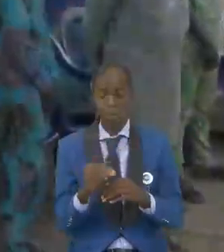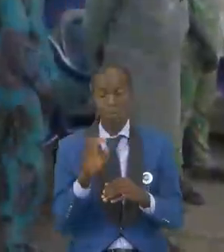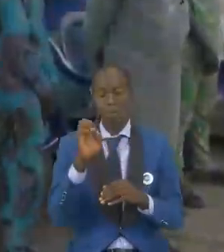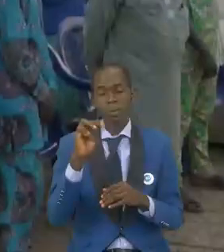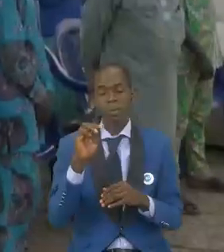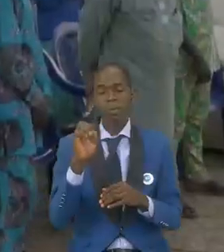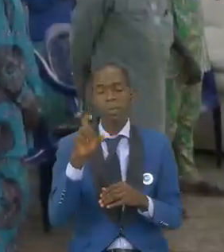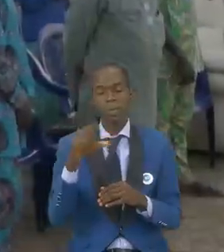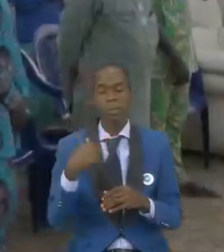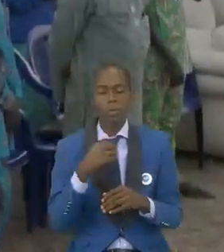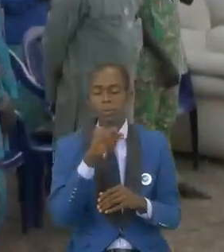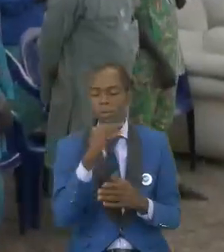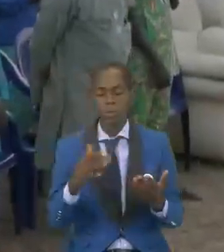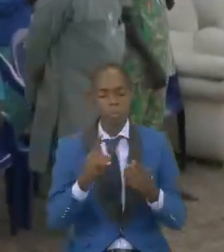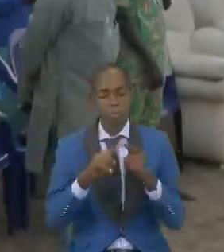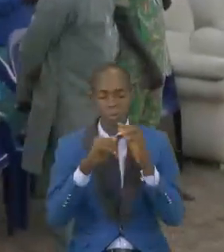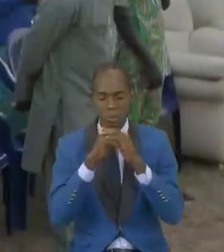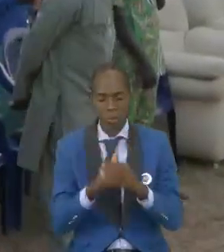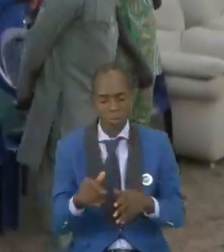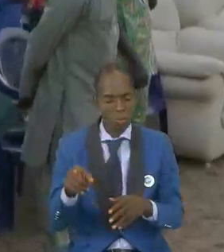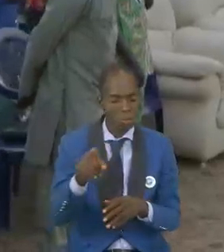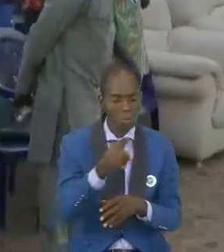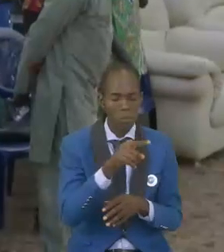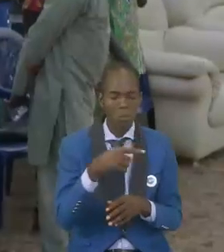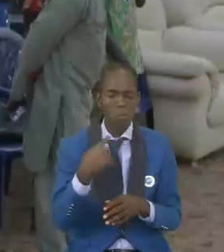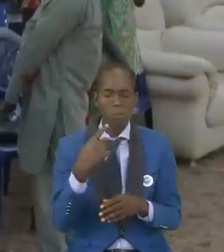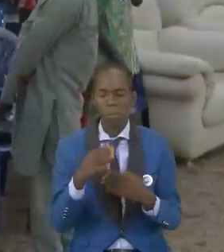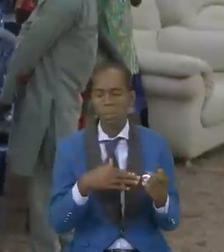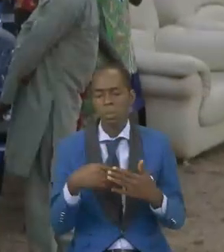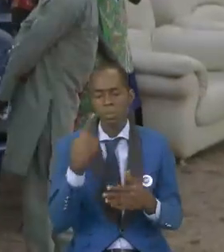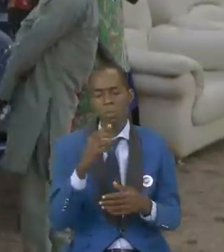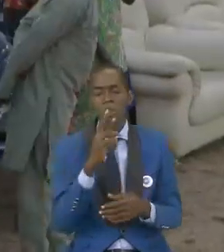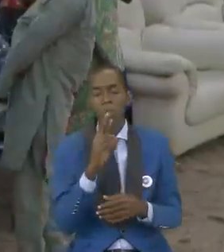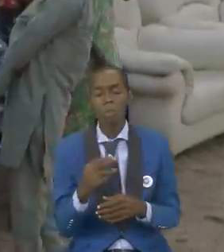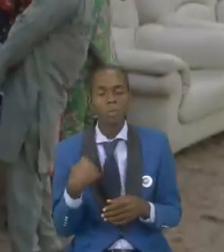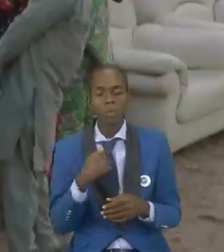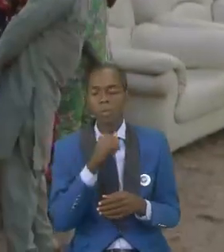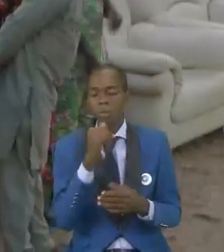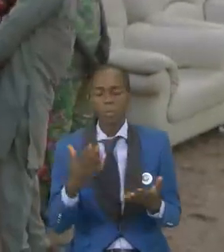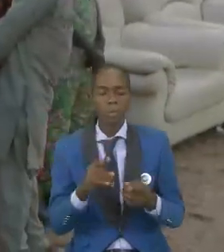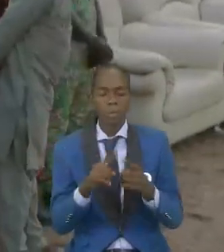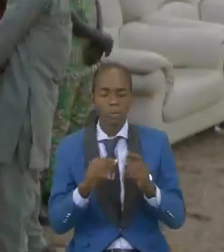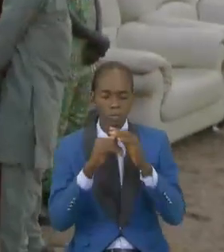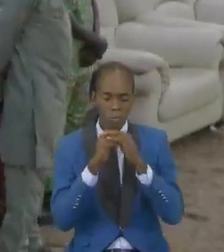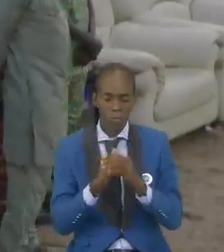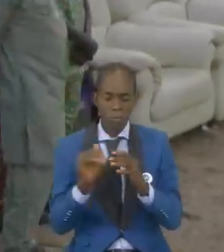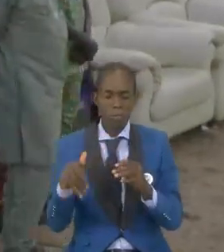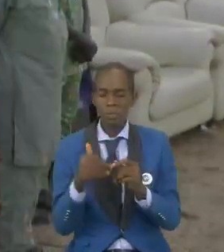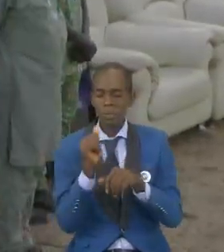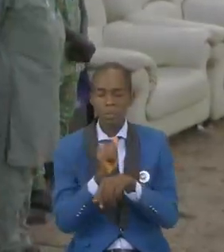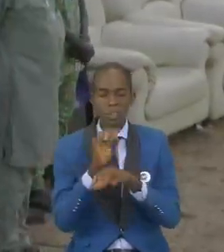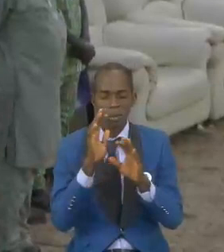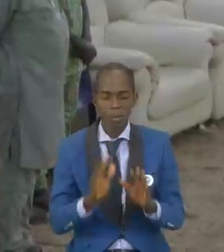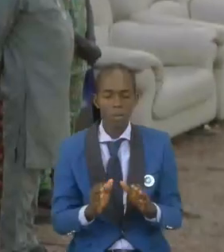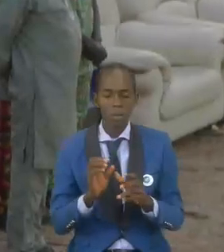to exalt any worker, any leader, any overseer, GS